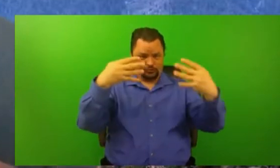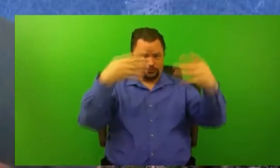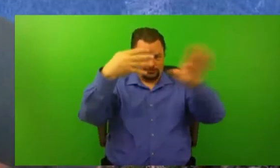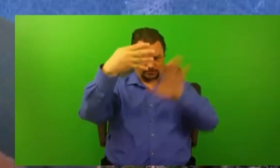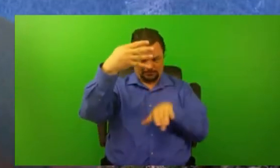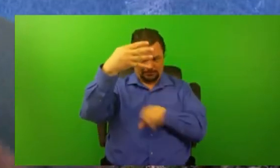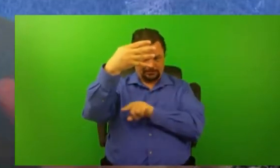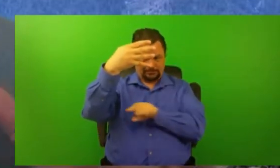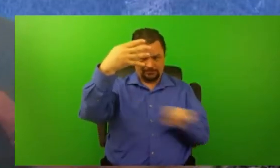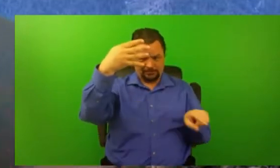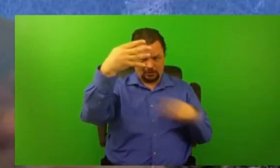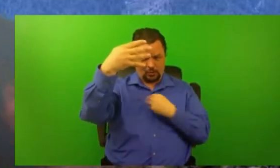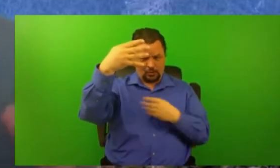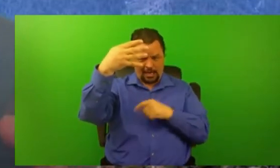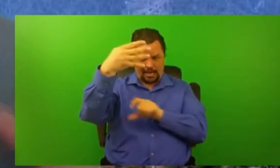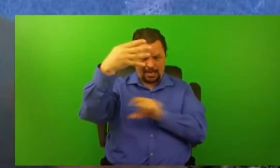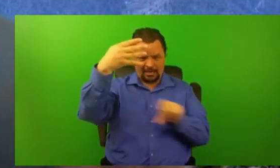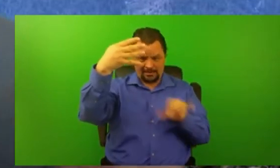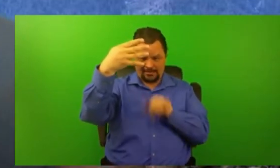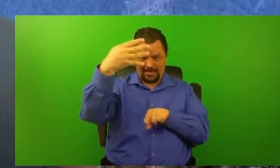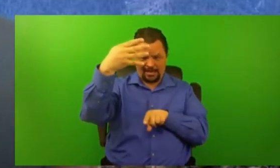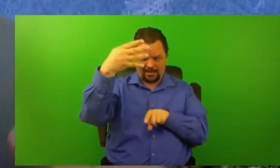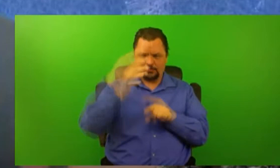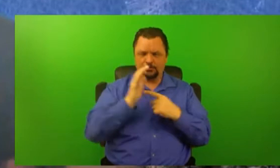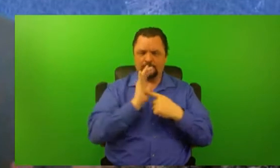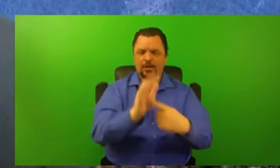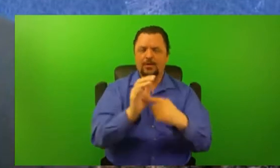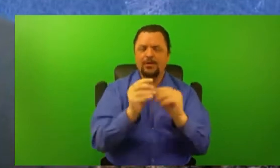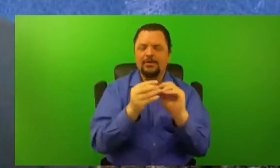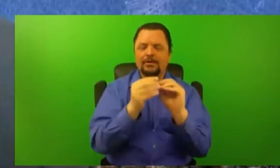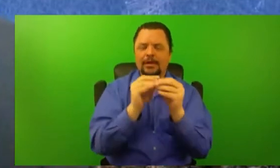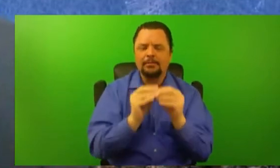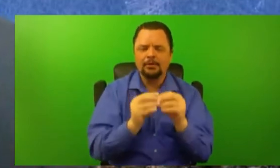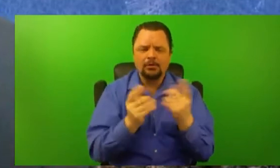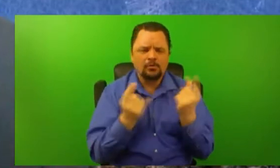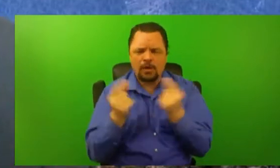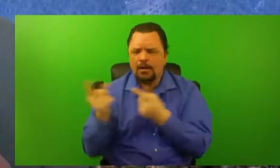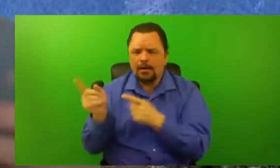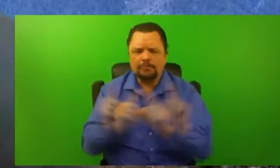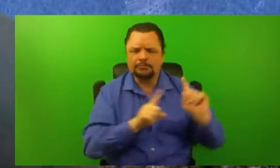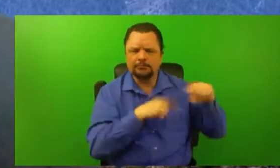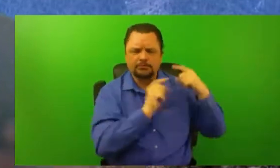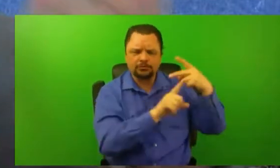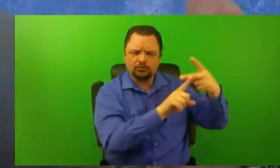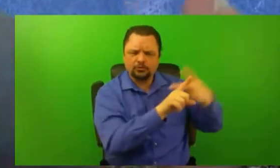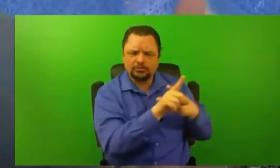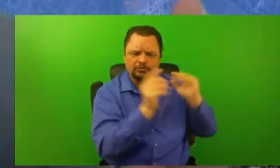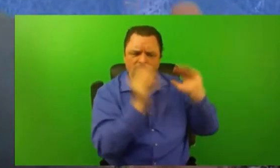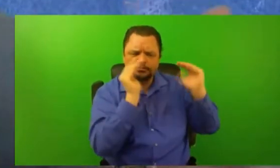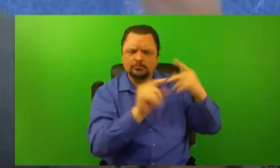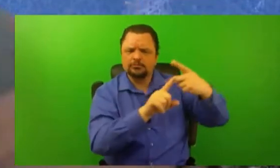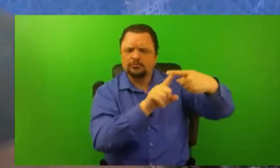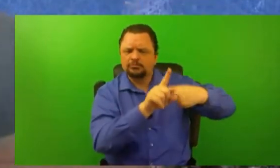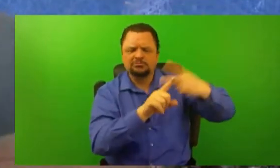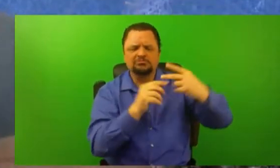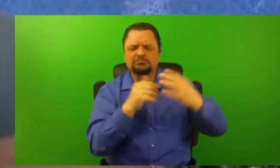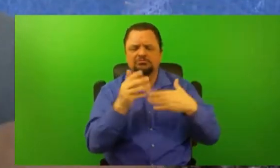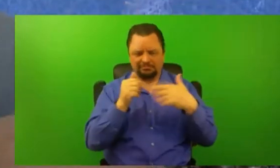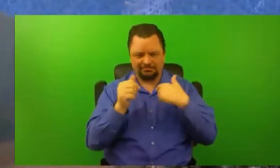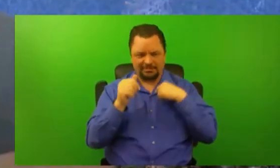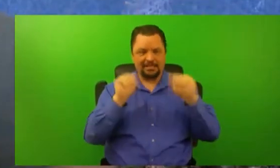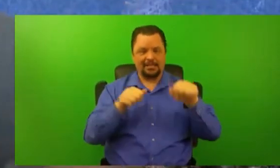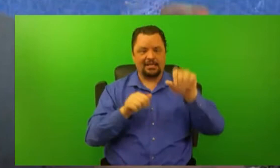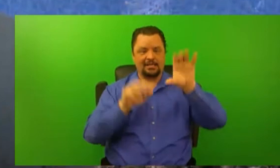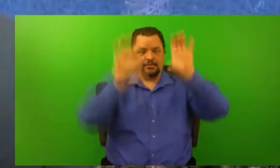numbers, but for the last 14 days, the last 7 days, last 28 days, whatever that may be. So that you can get both. You can get the aggregate and the most